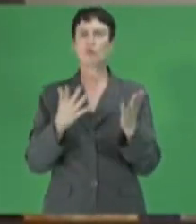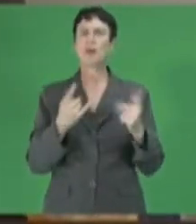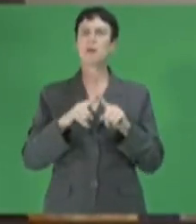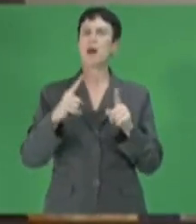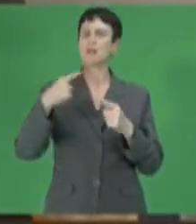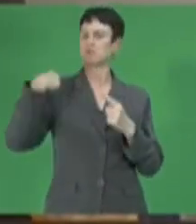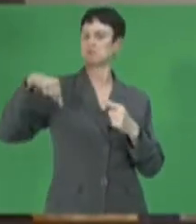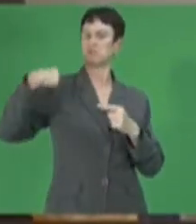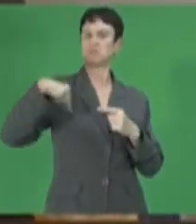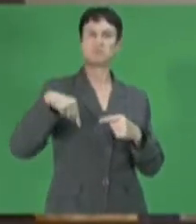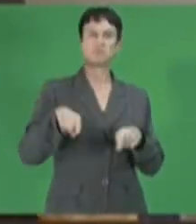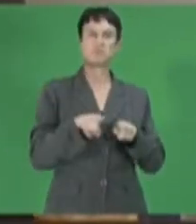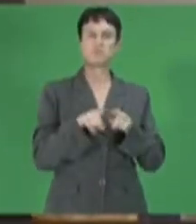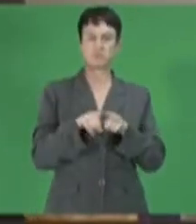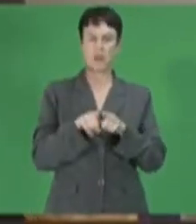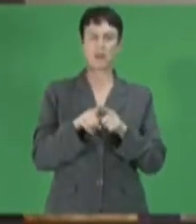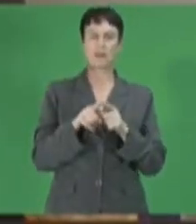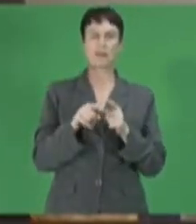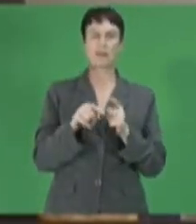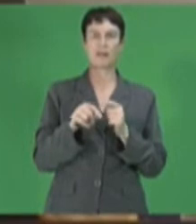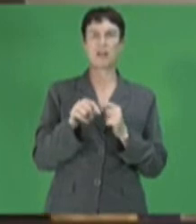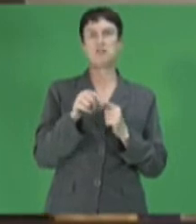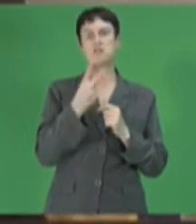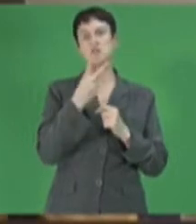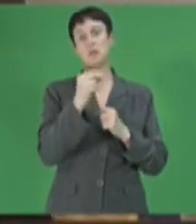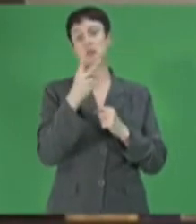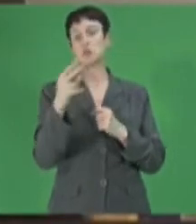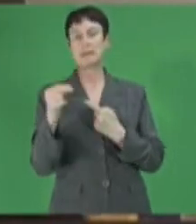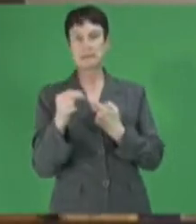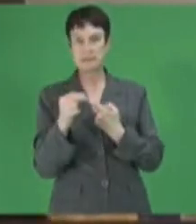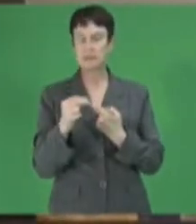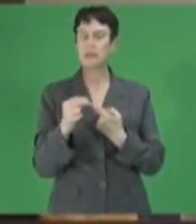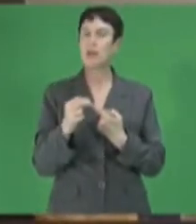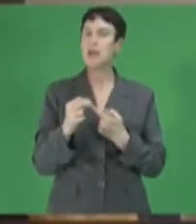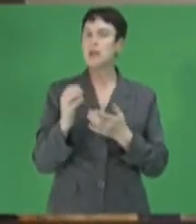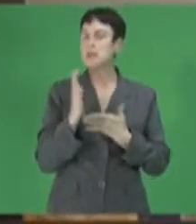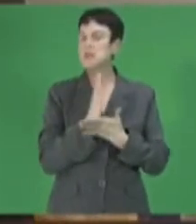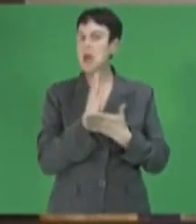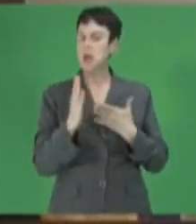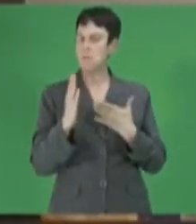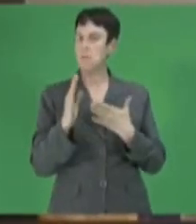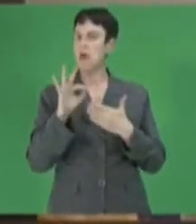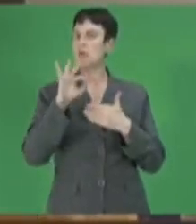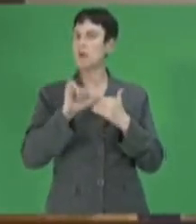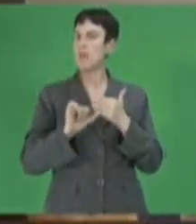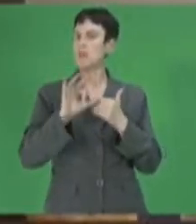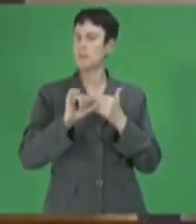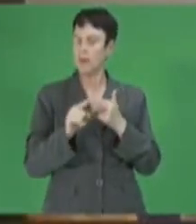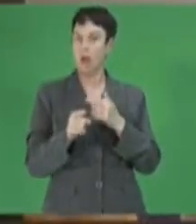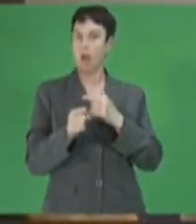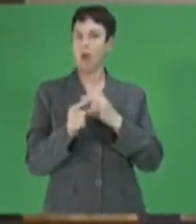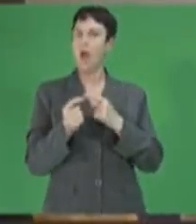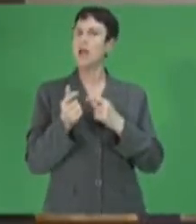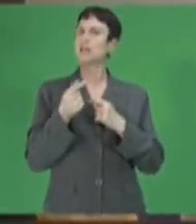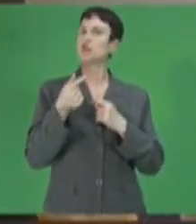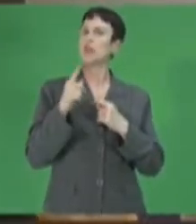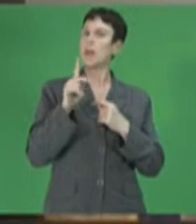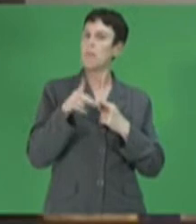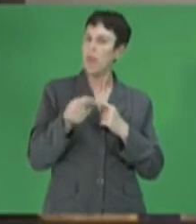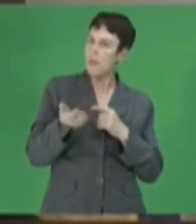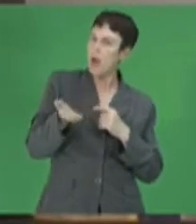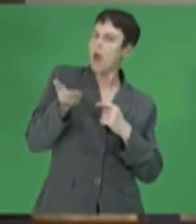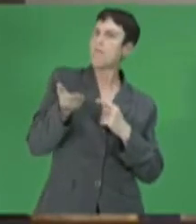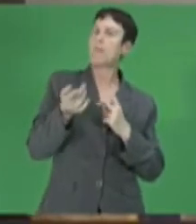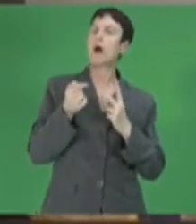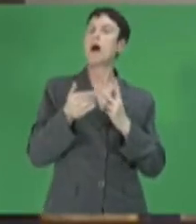for example in 2020 and some of the quarters, there has been an upward revision in GDP, and that gives us a sense that there's a